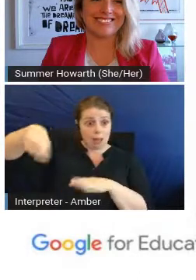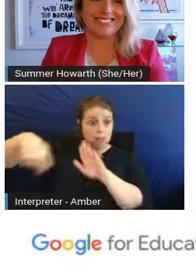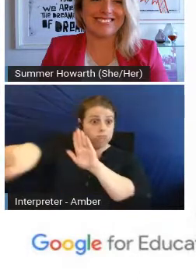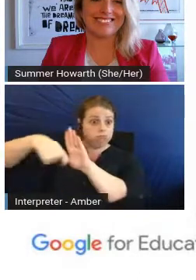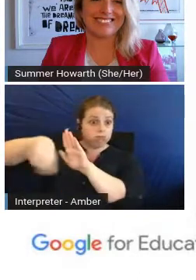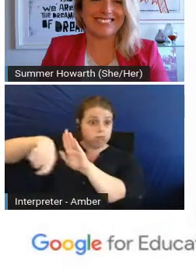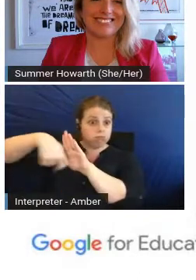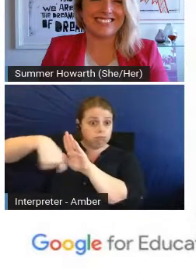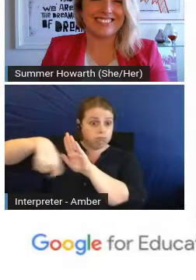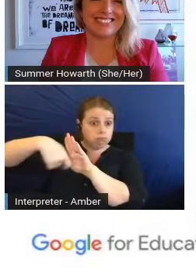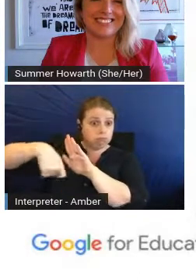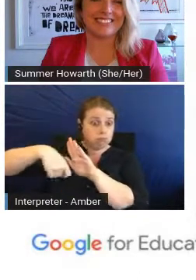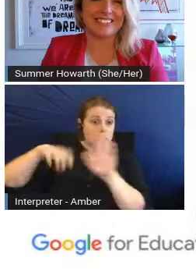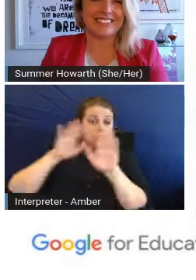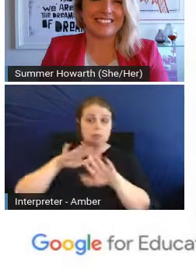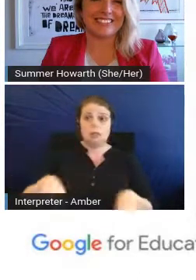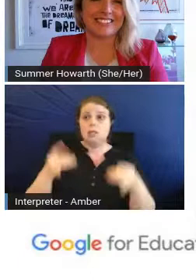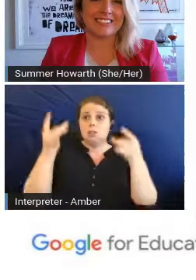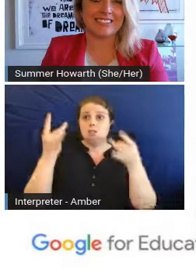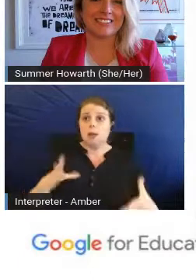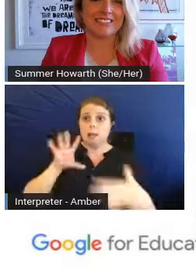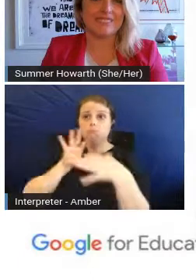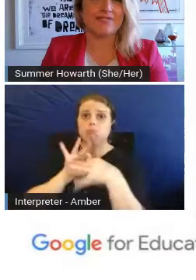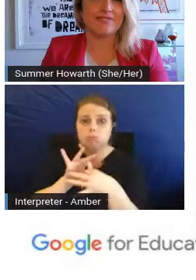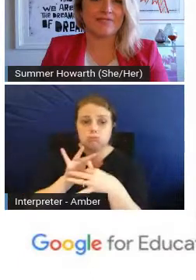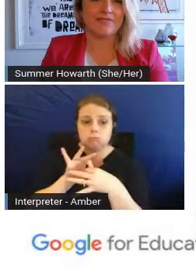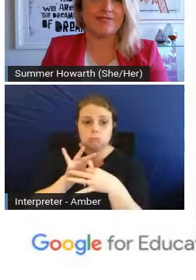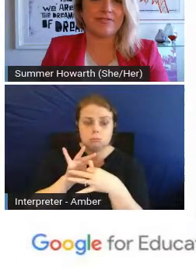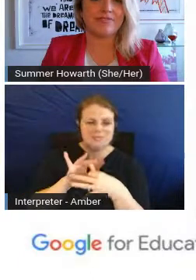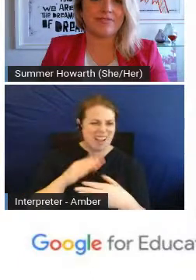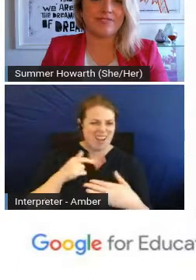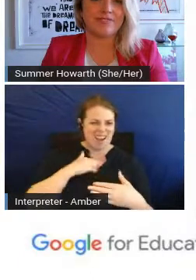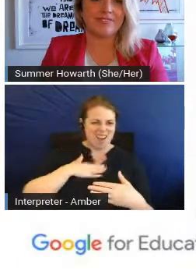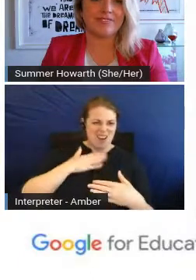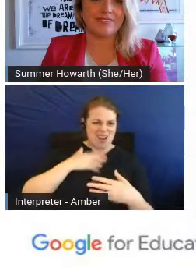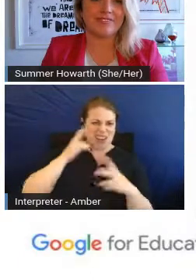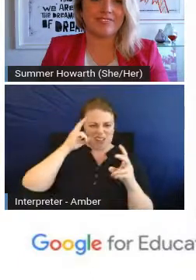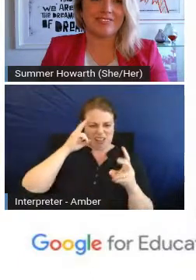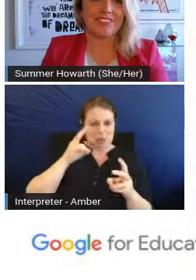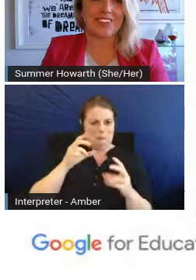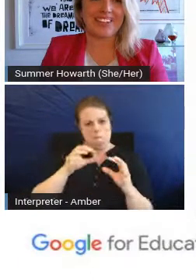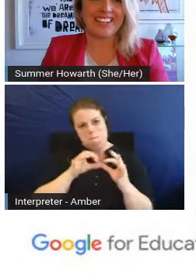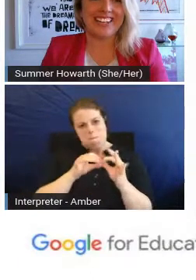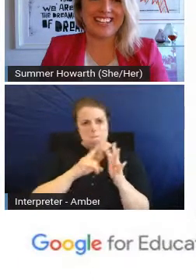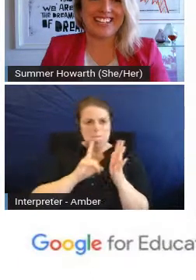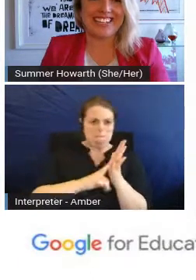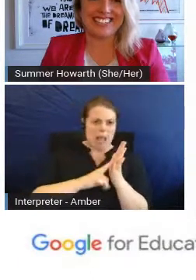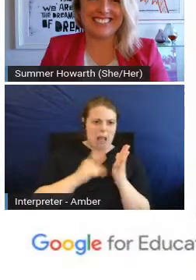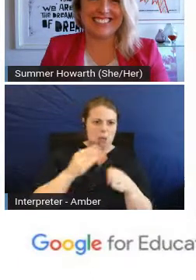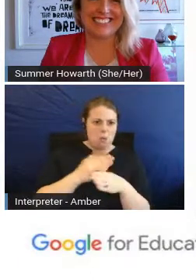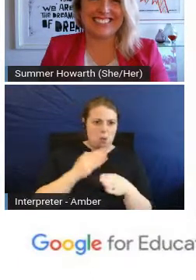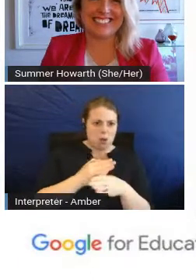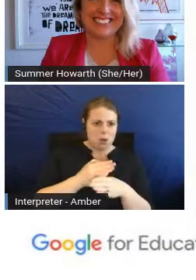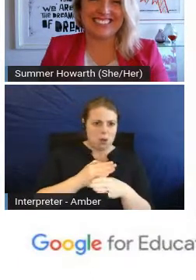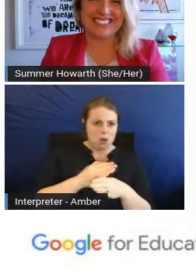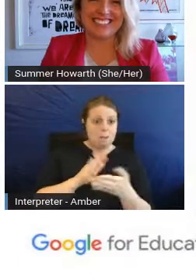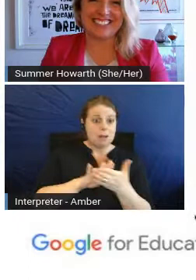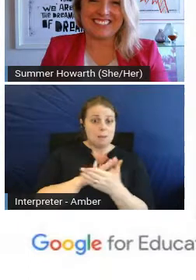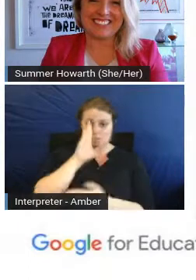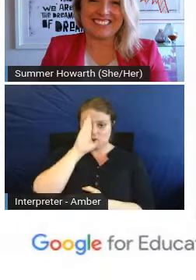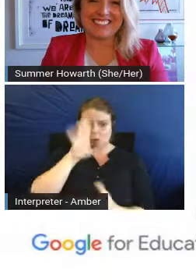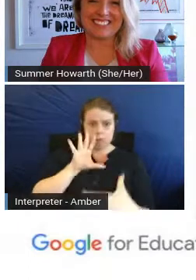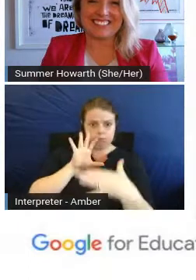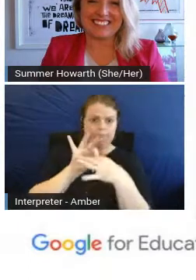like kids were already connecting with learning. I don't like the term bell work for a number of reasons, but they're already being hooked in and connecting with